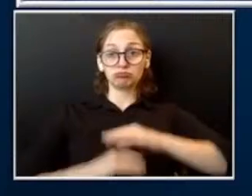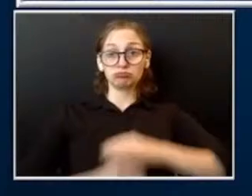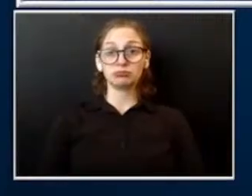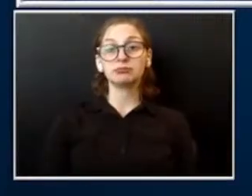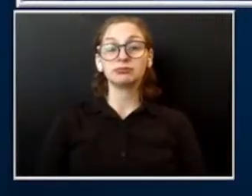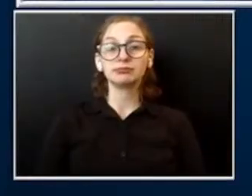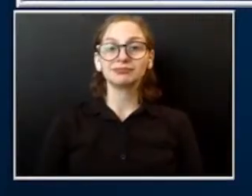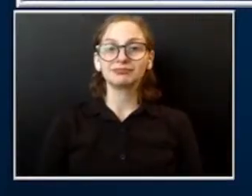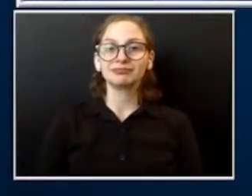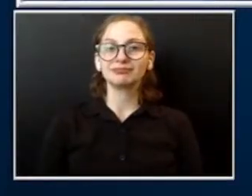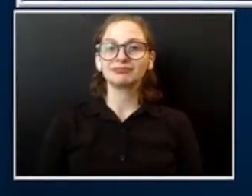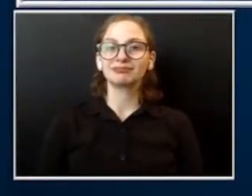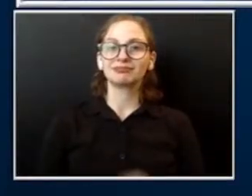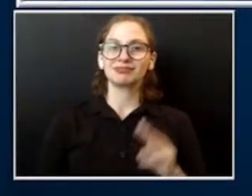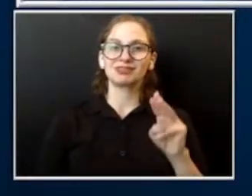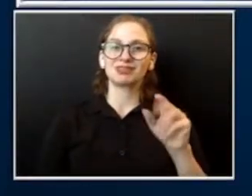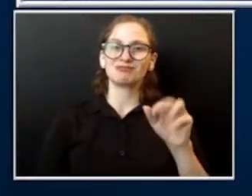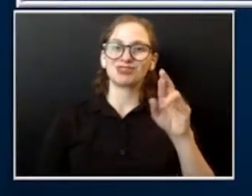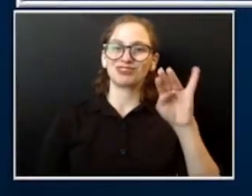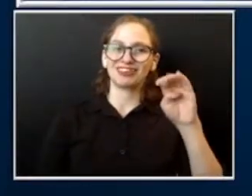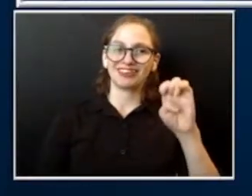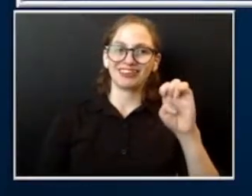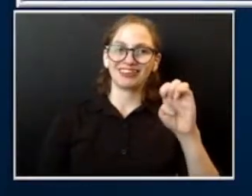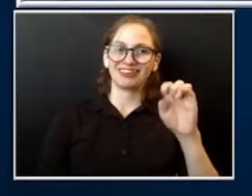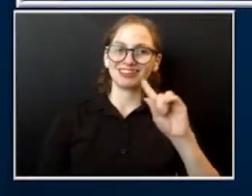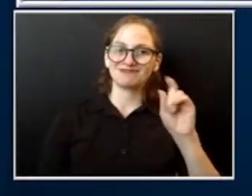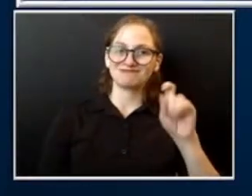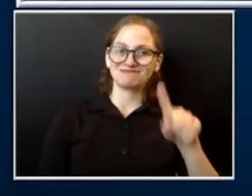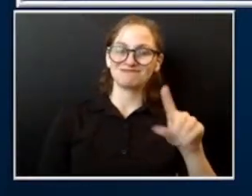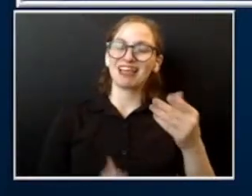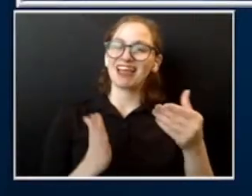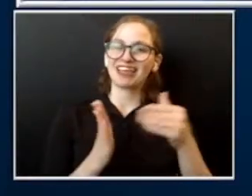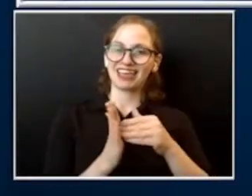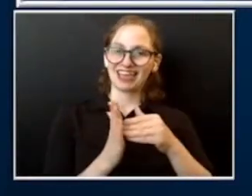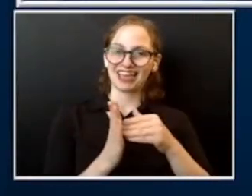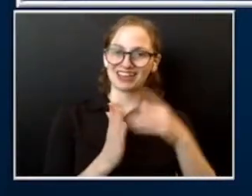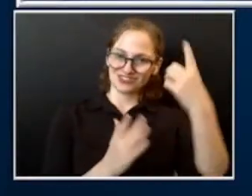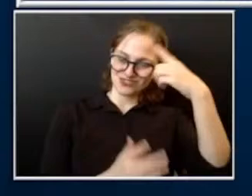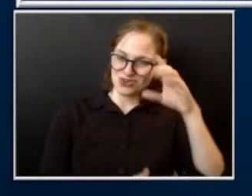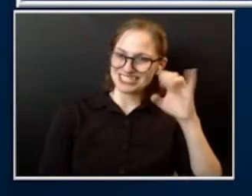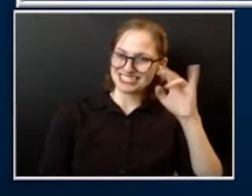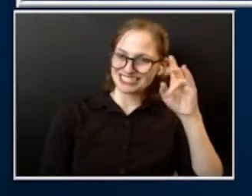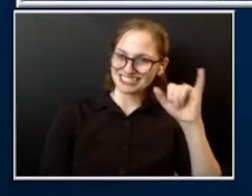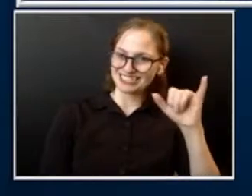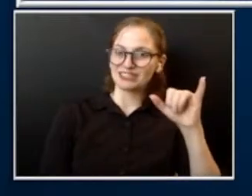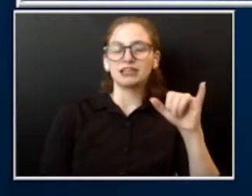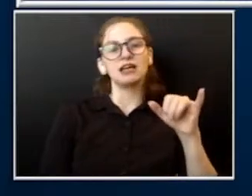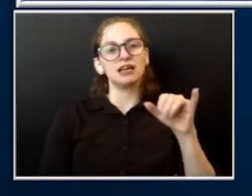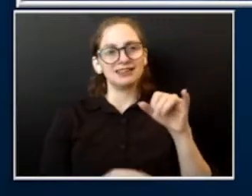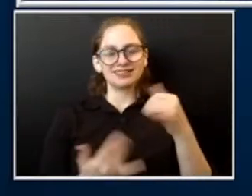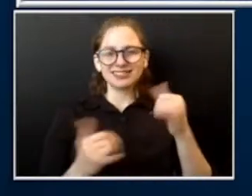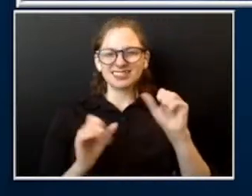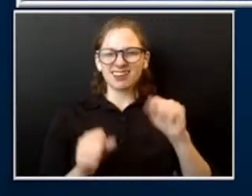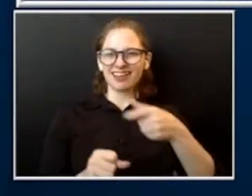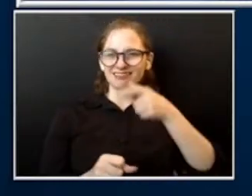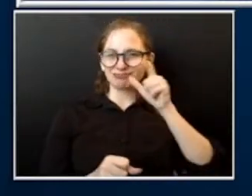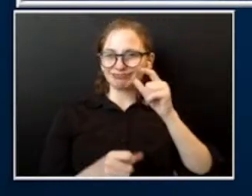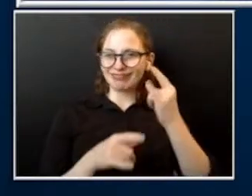Marie has a question, and again, this goes to you, Cindy. Can you still drink alcohol? Marie wants to know if you